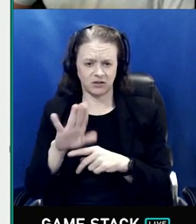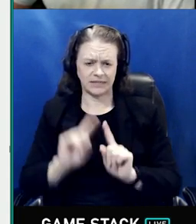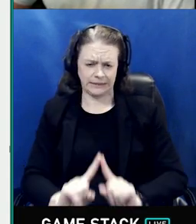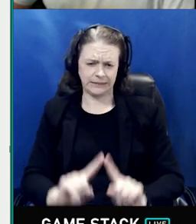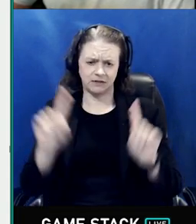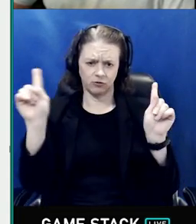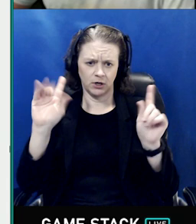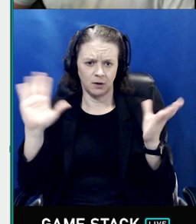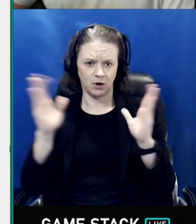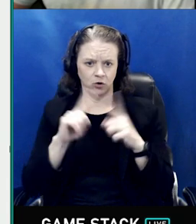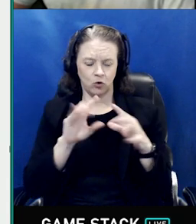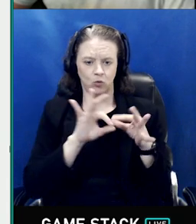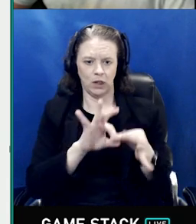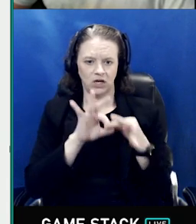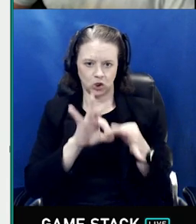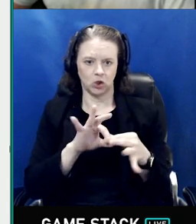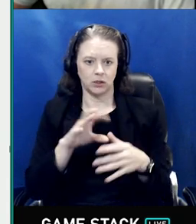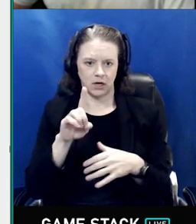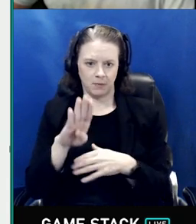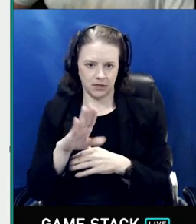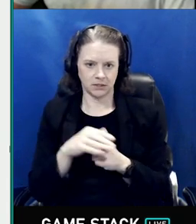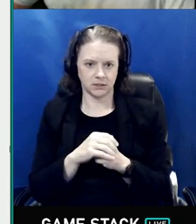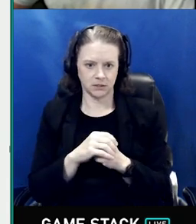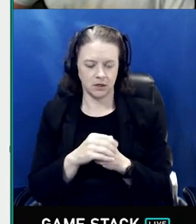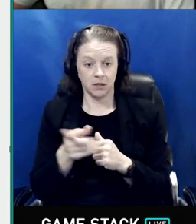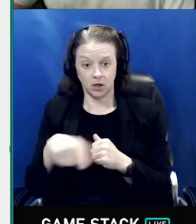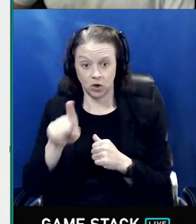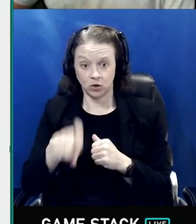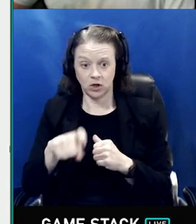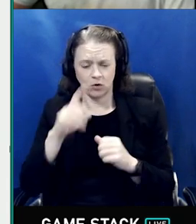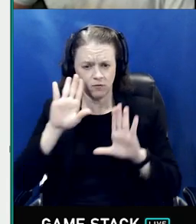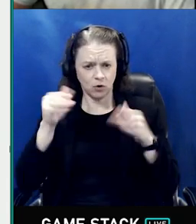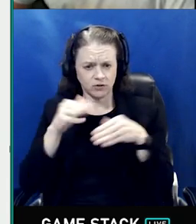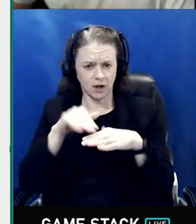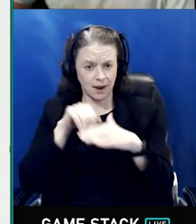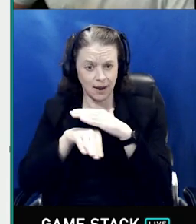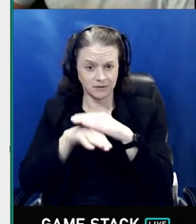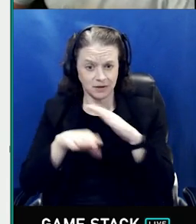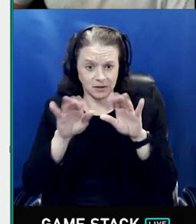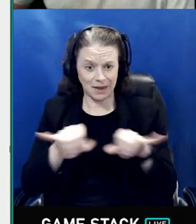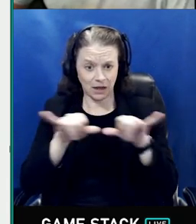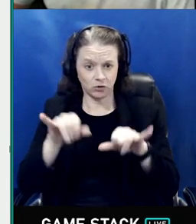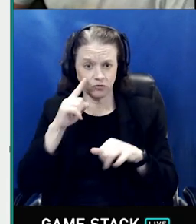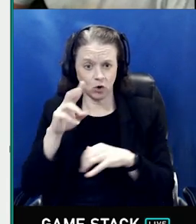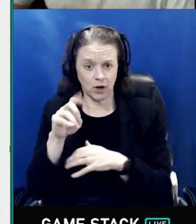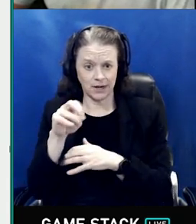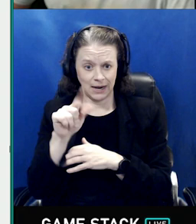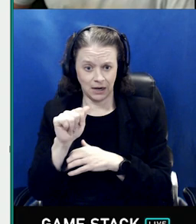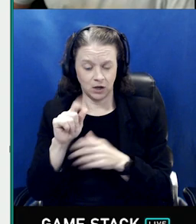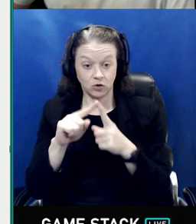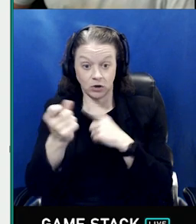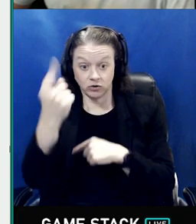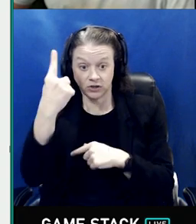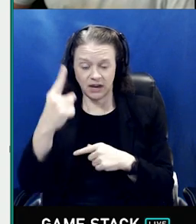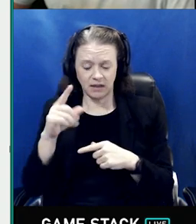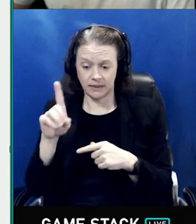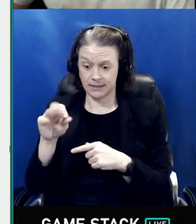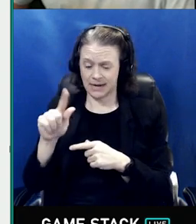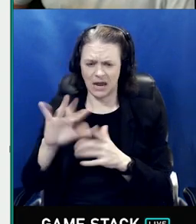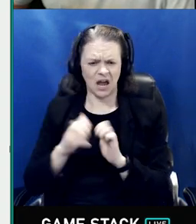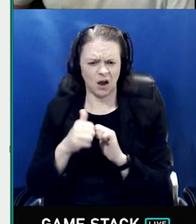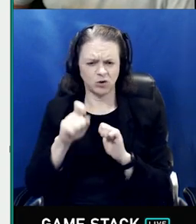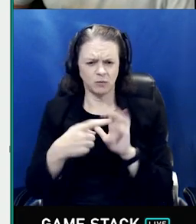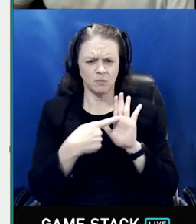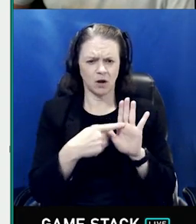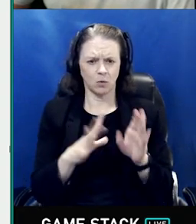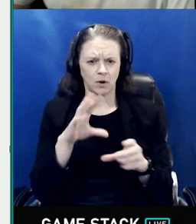a relational database. You need to focus on your access patterns for your data to understand how data should be modeled within documents,